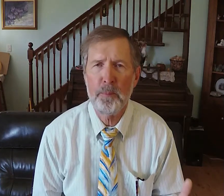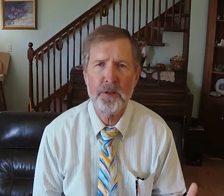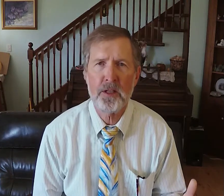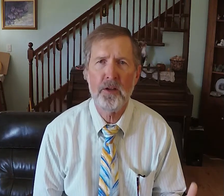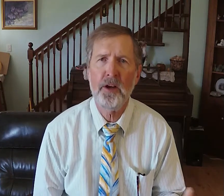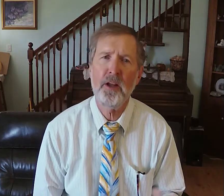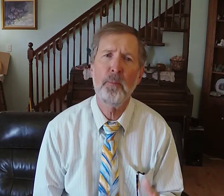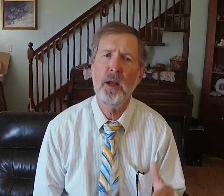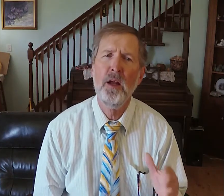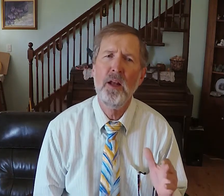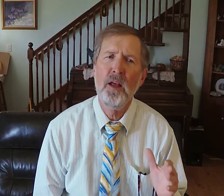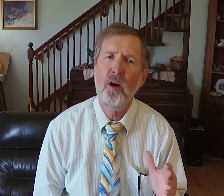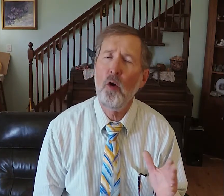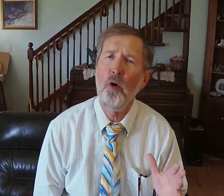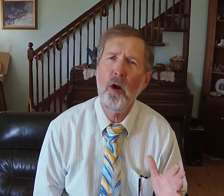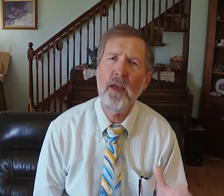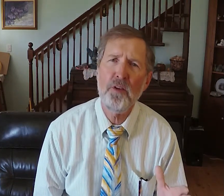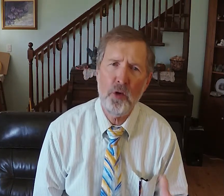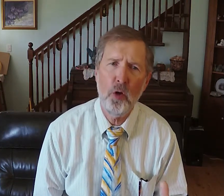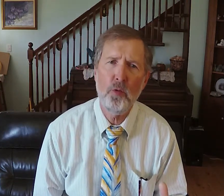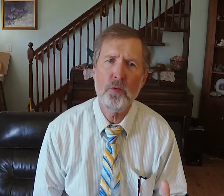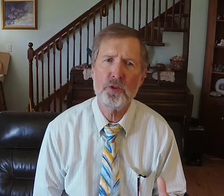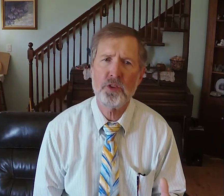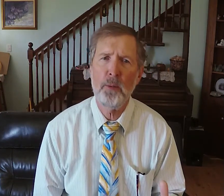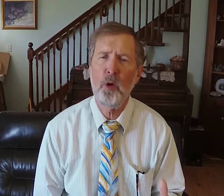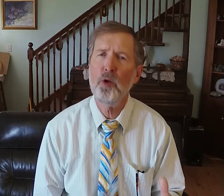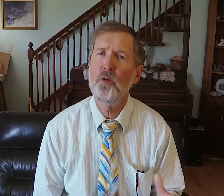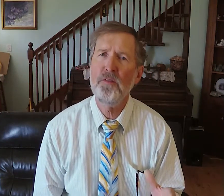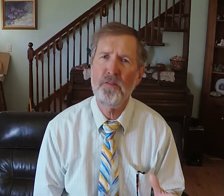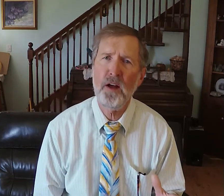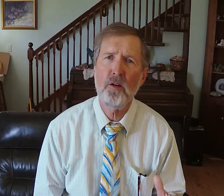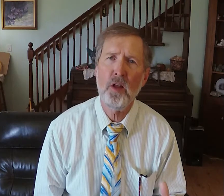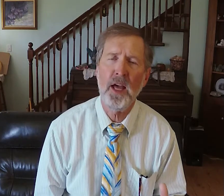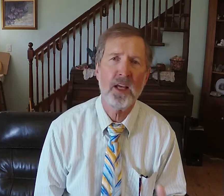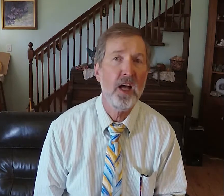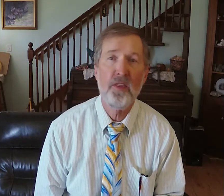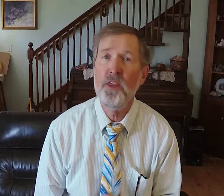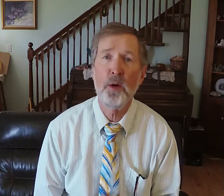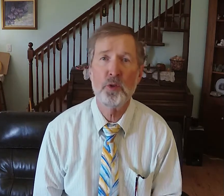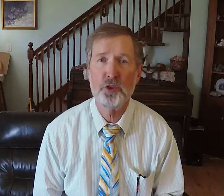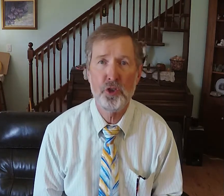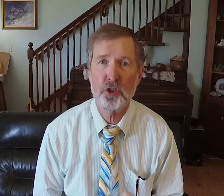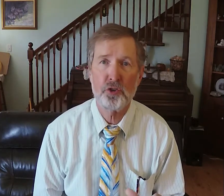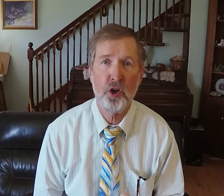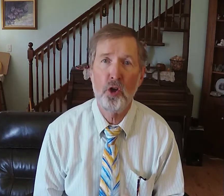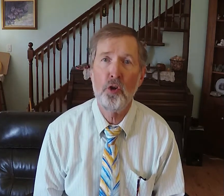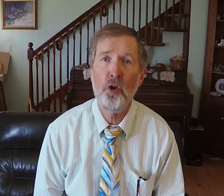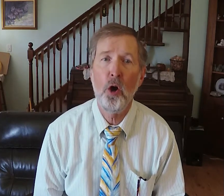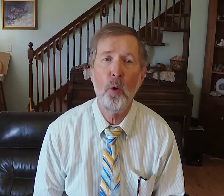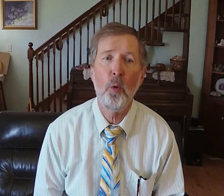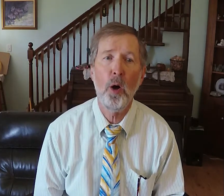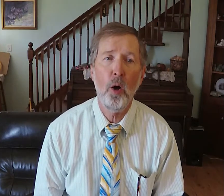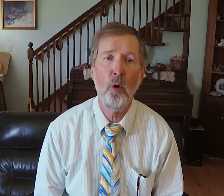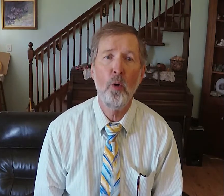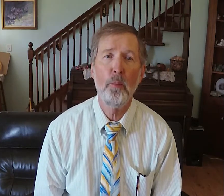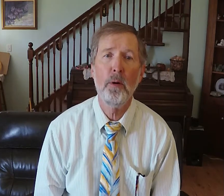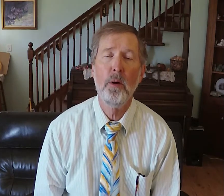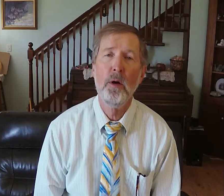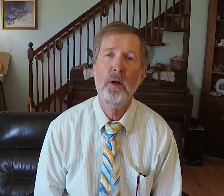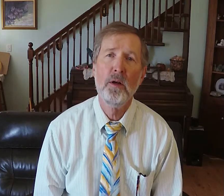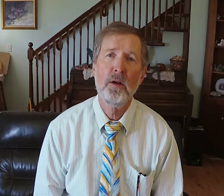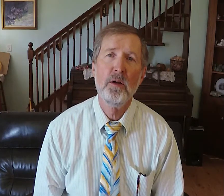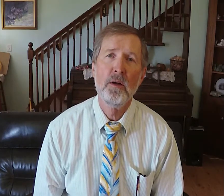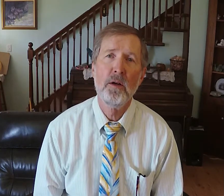maybe one particular area, or have you known someone who felt like there was just no hope?